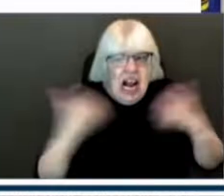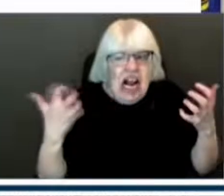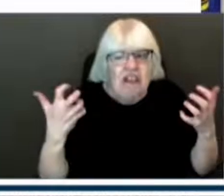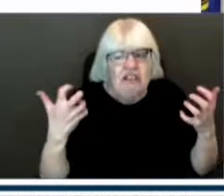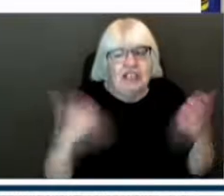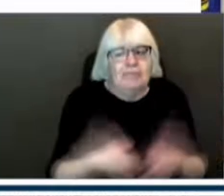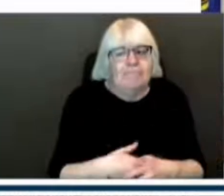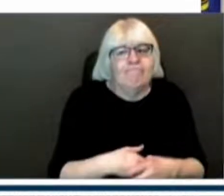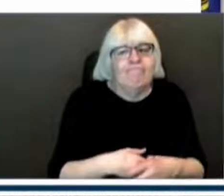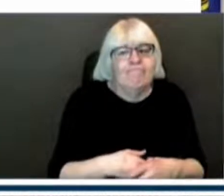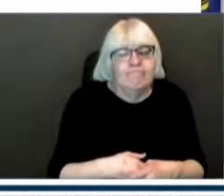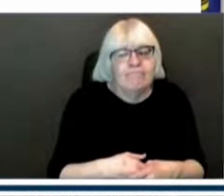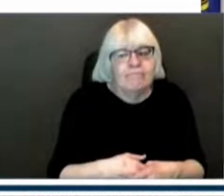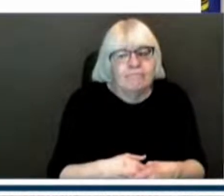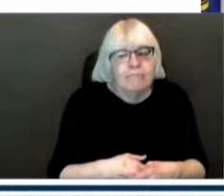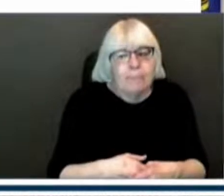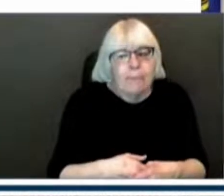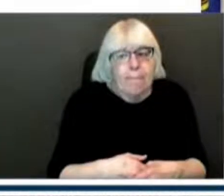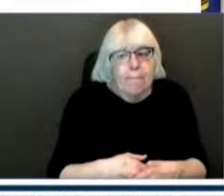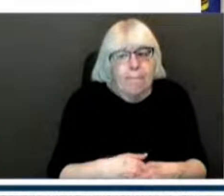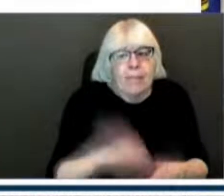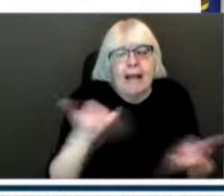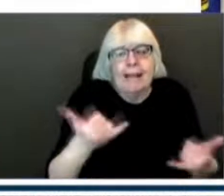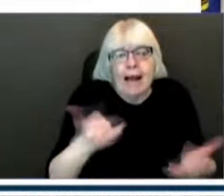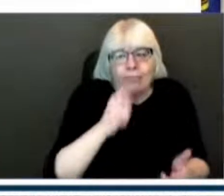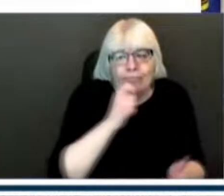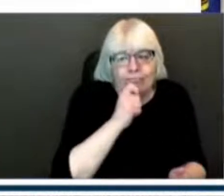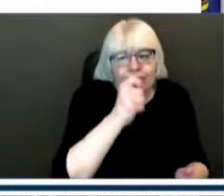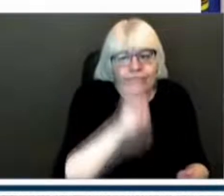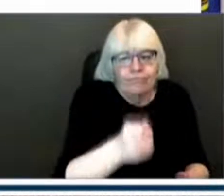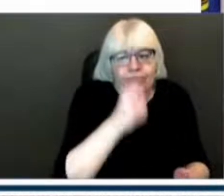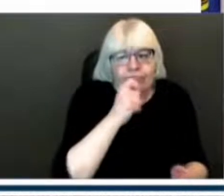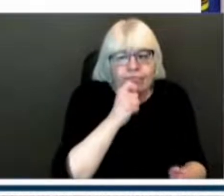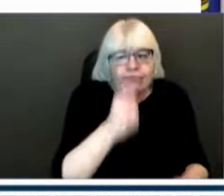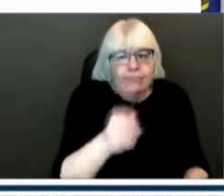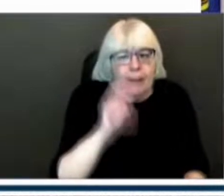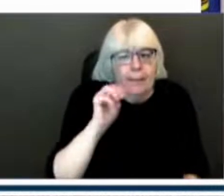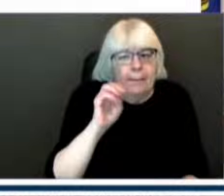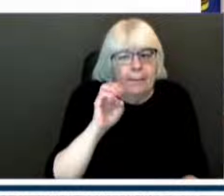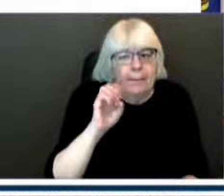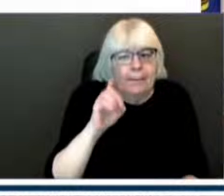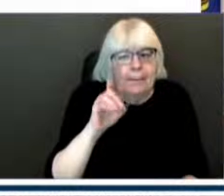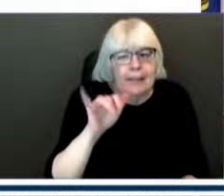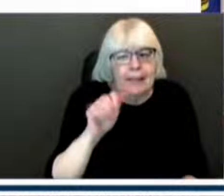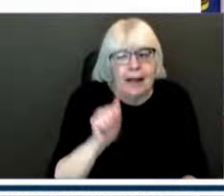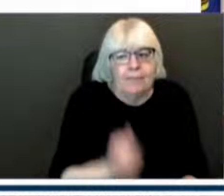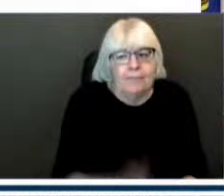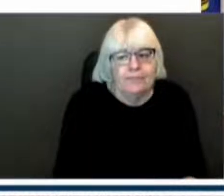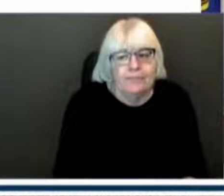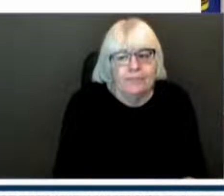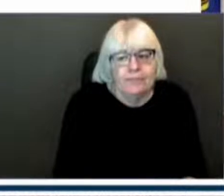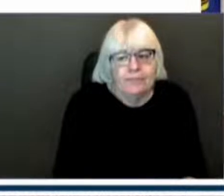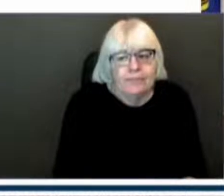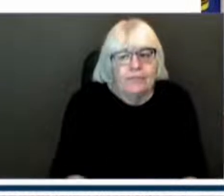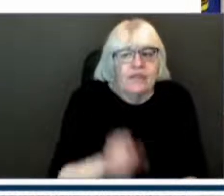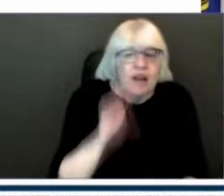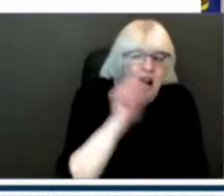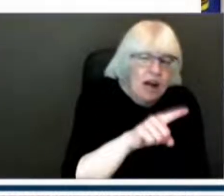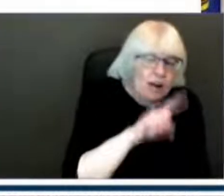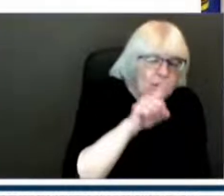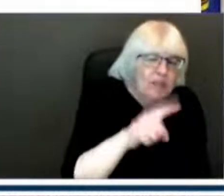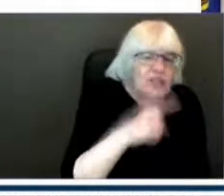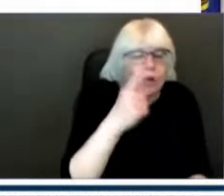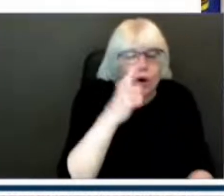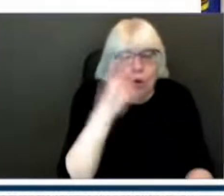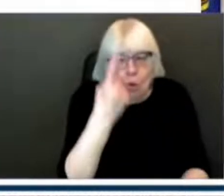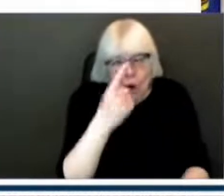on the phone, we'll take 1 question and 1 follow-up in the allotted time that we have for today's briefing. If you're not on mute, and I'm hearing that some of you are not, please ensure